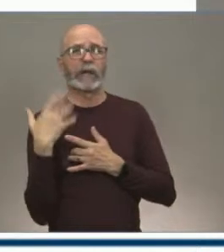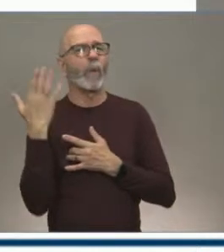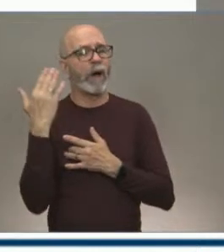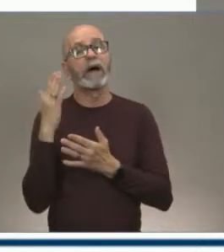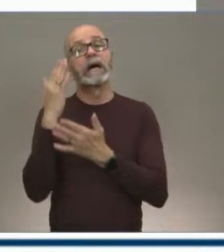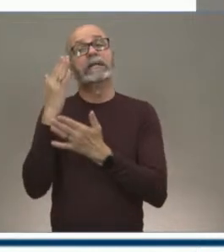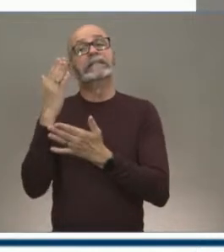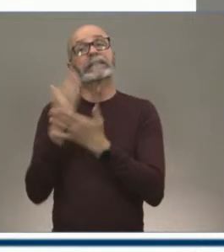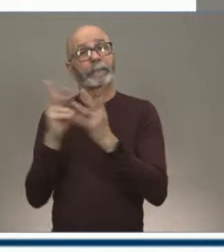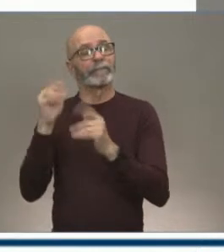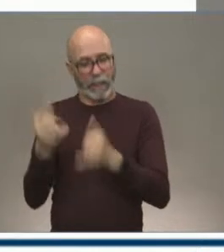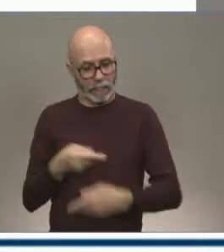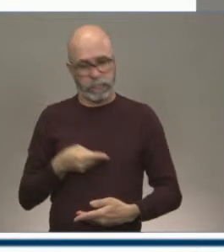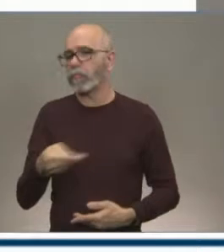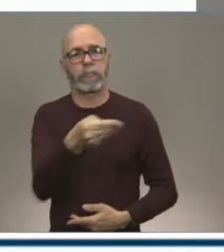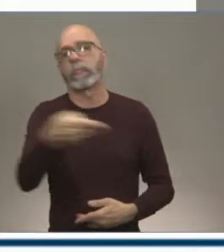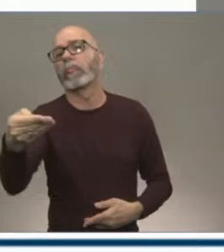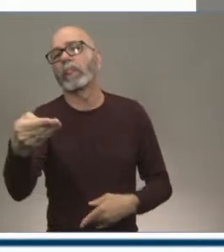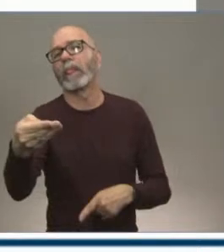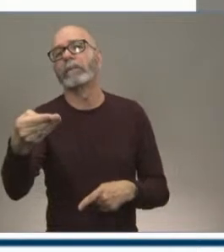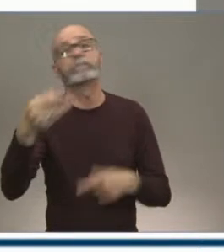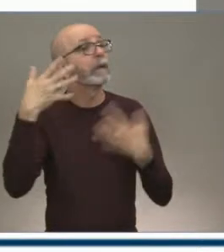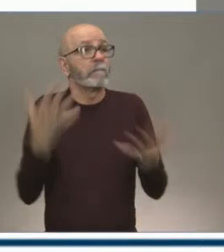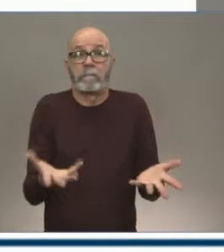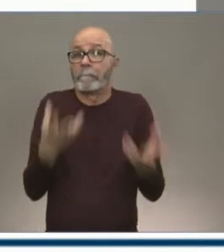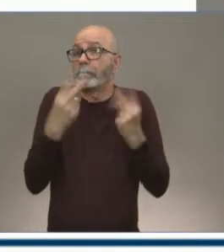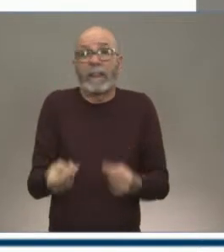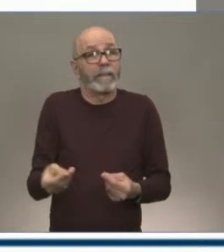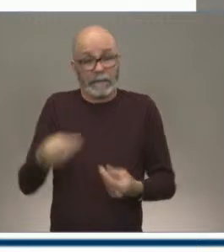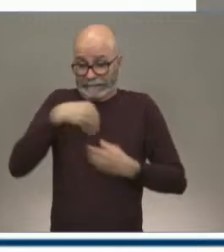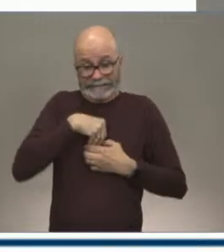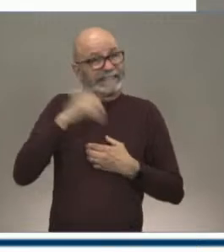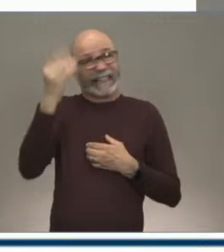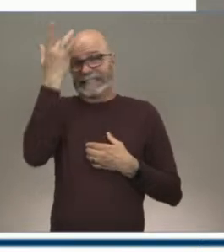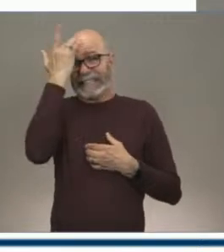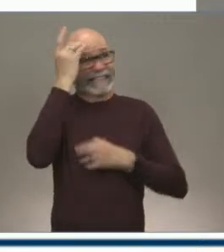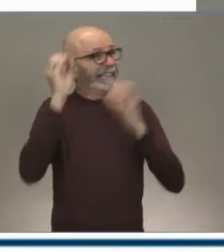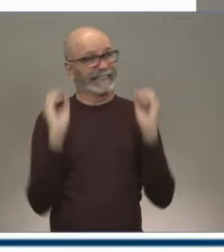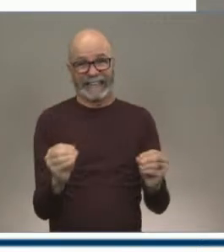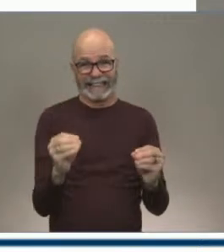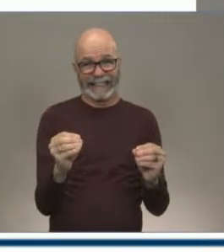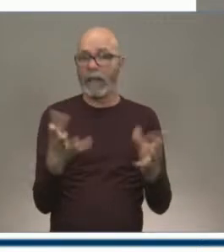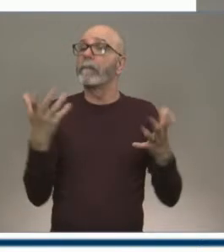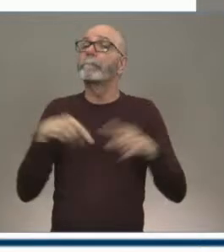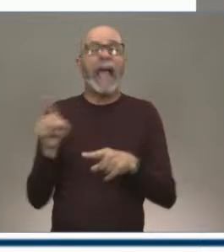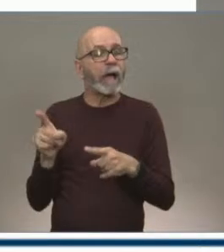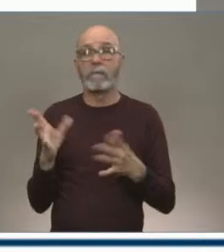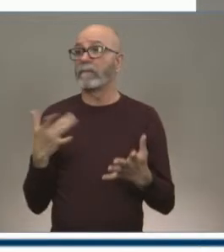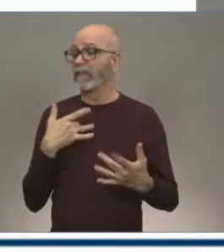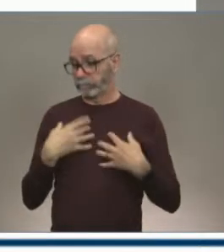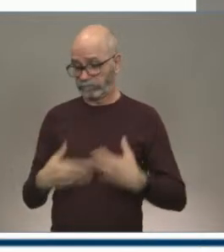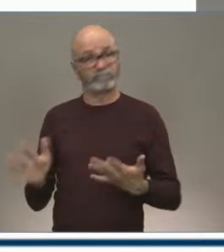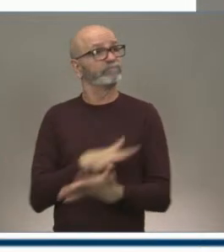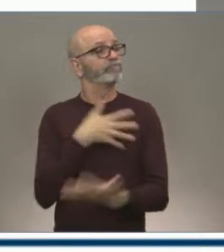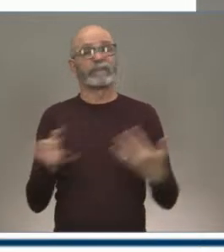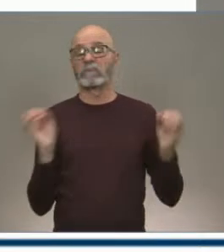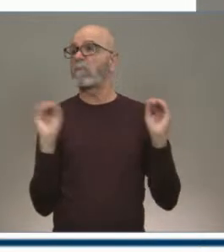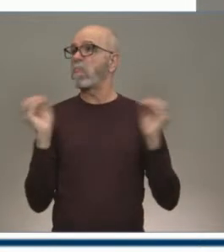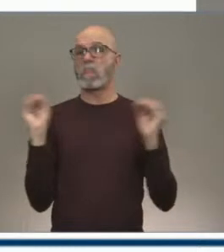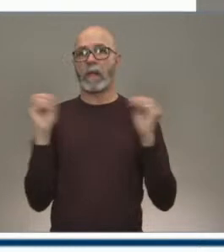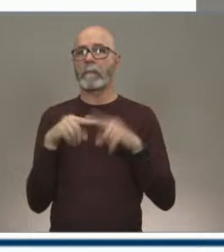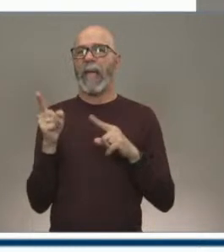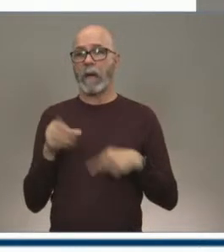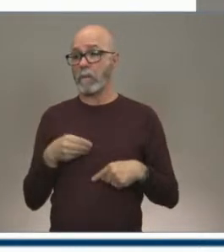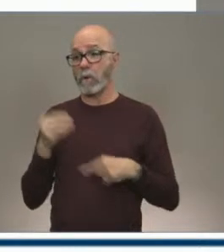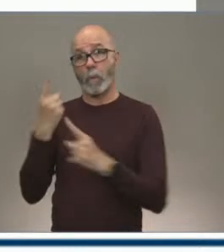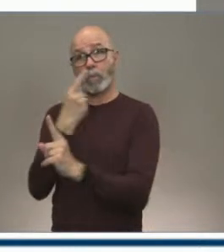the virus without any symptoms, even after they've been immunized. And certainly a single dose doesn't provide you